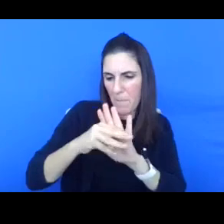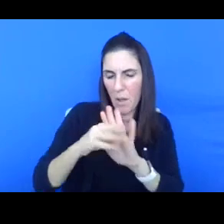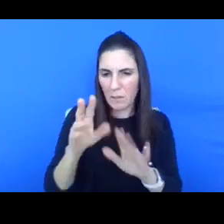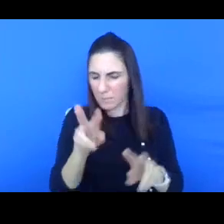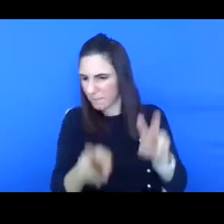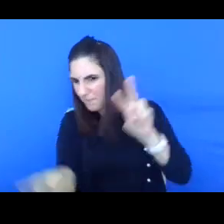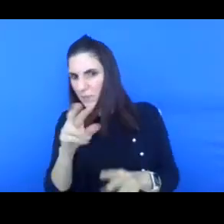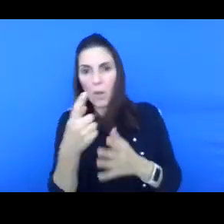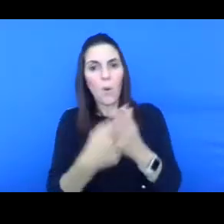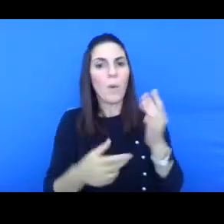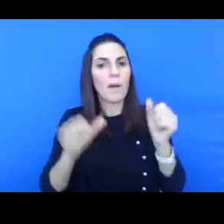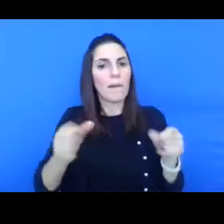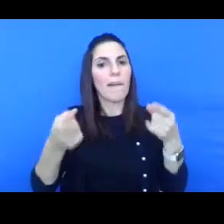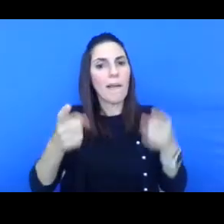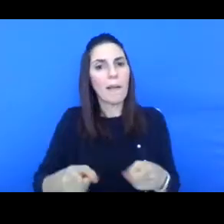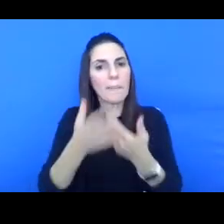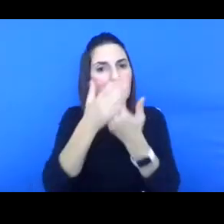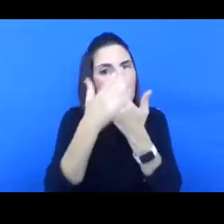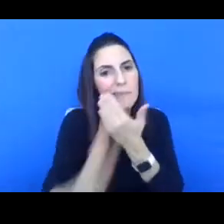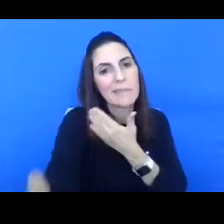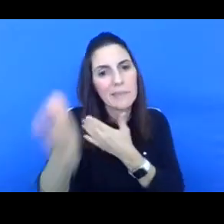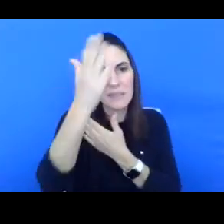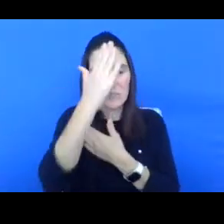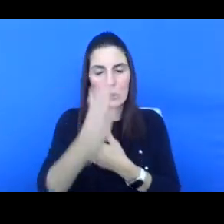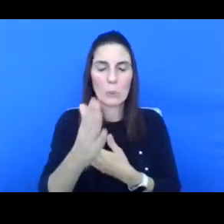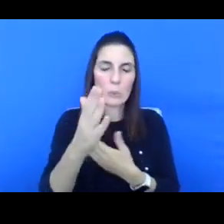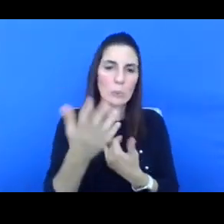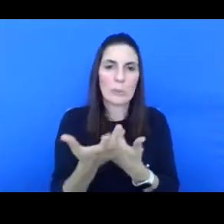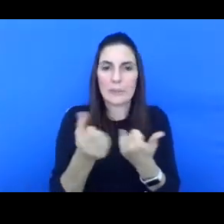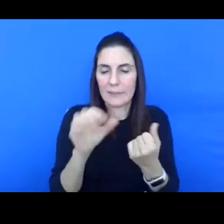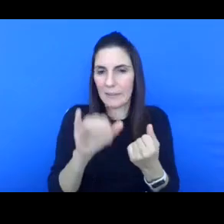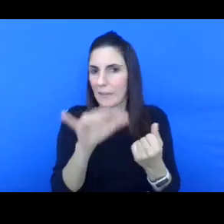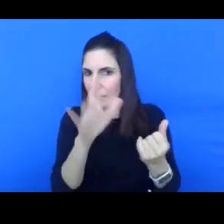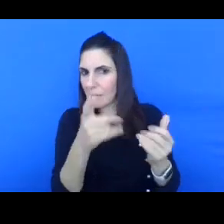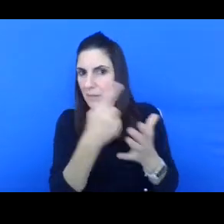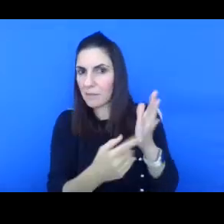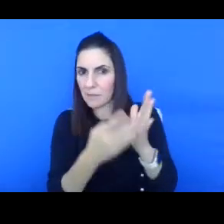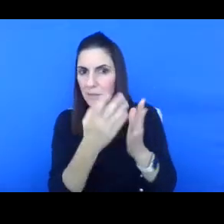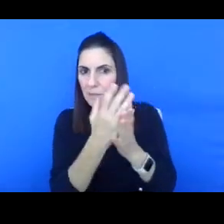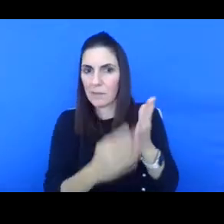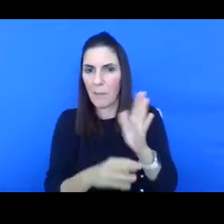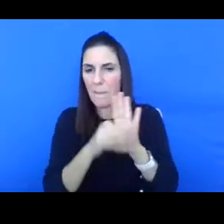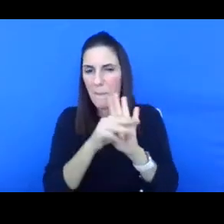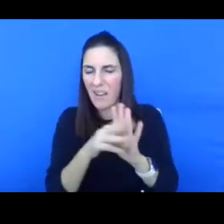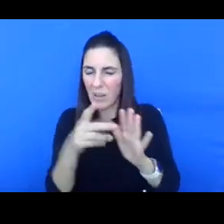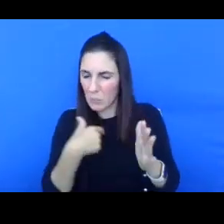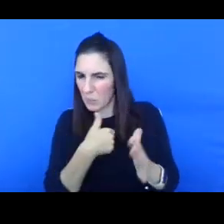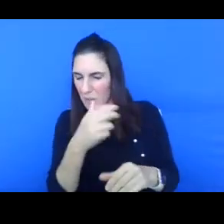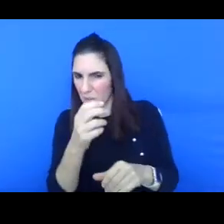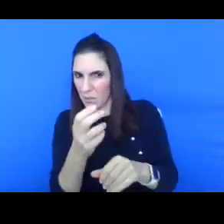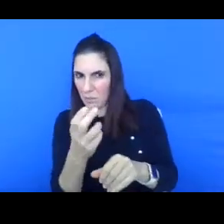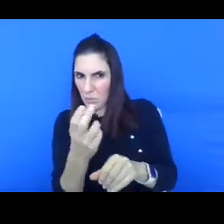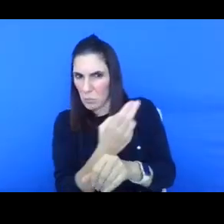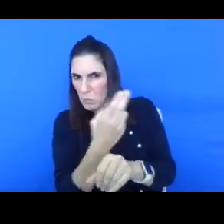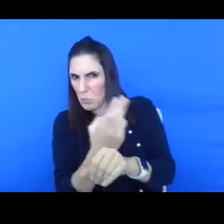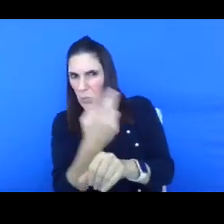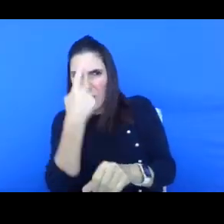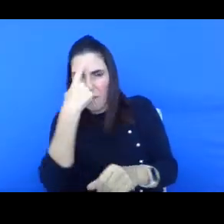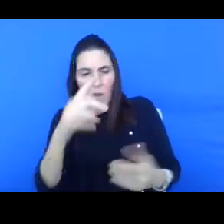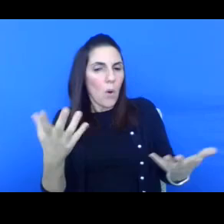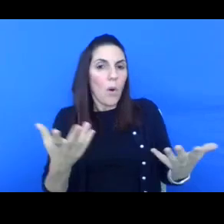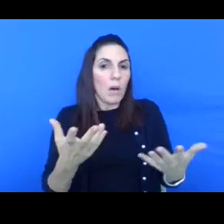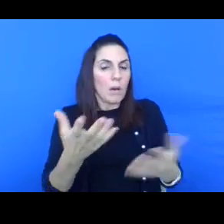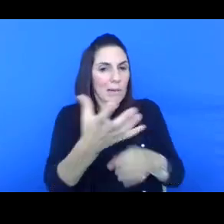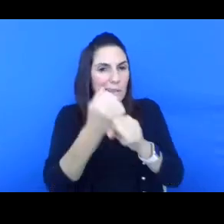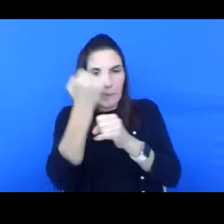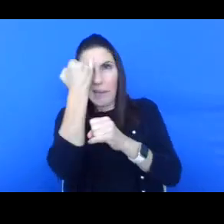happen in the future. So this is all sorts of climate models that we use to give us an idea. And all this stuff was taken away